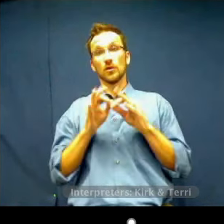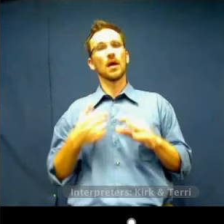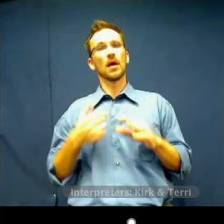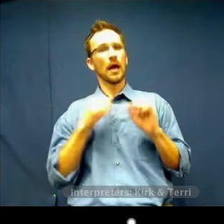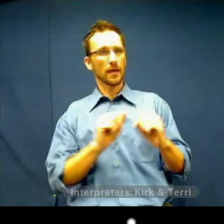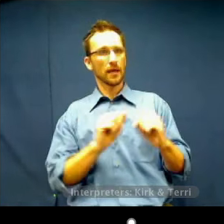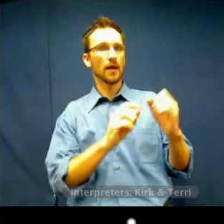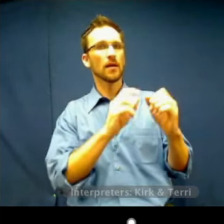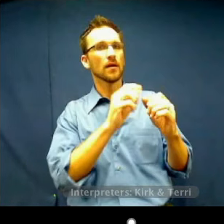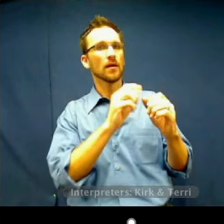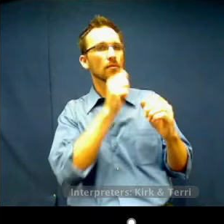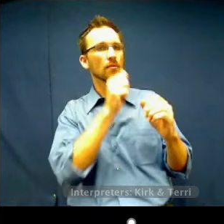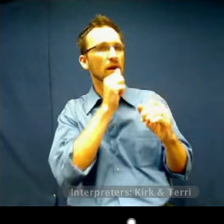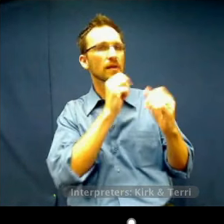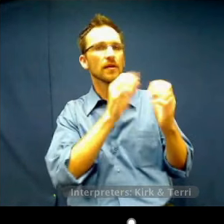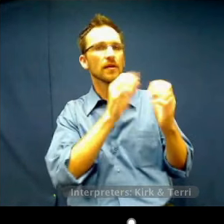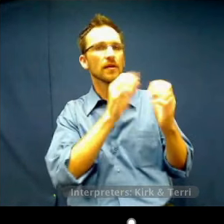their own table interpreter.